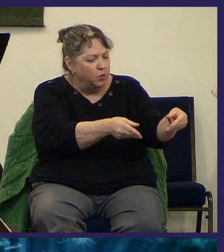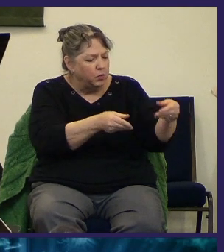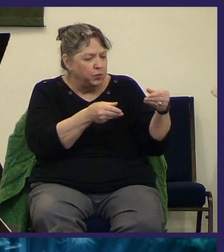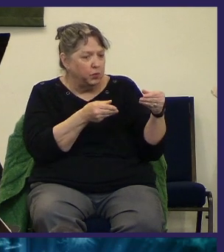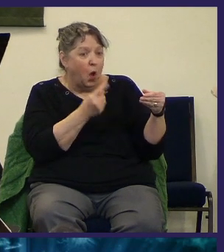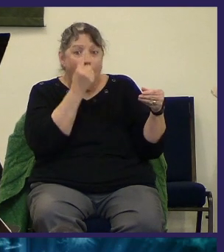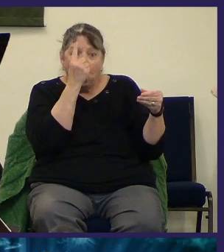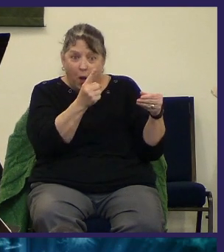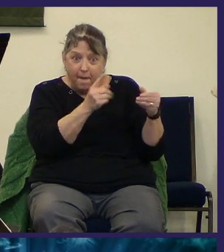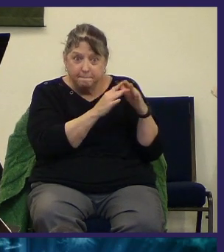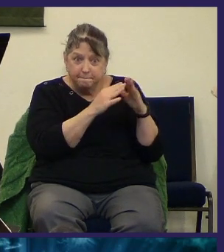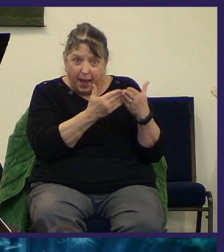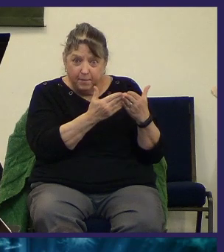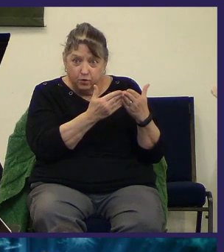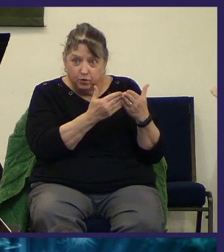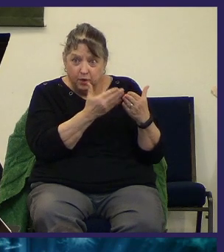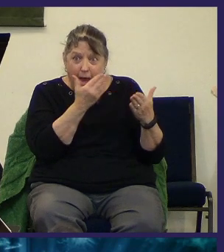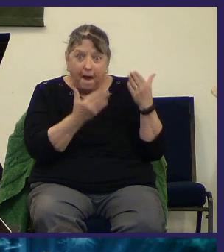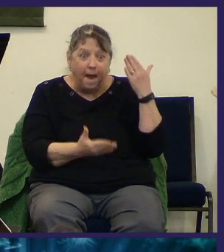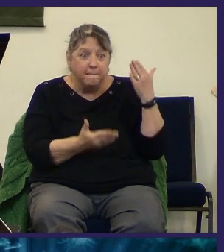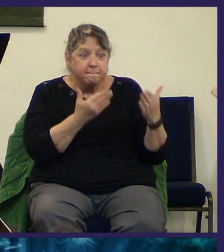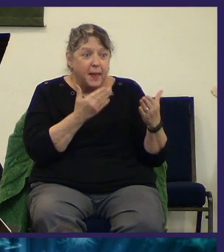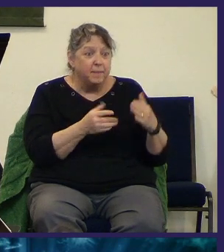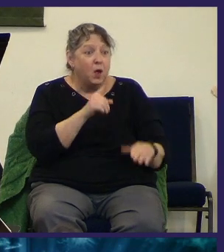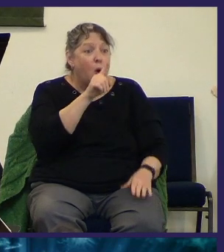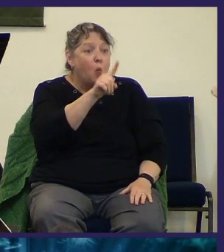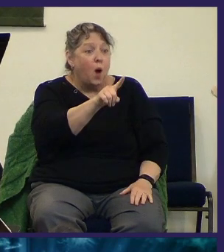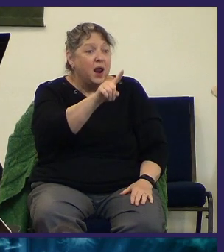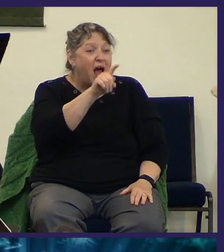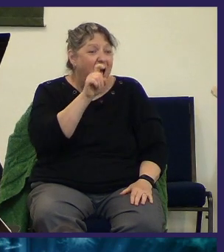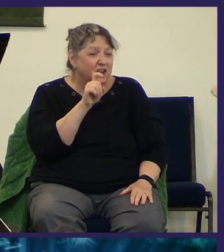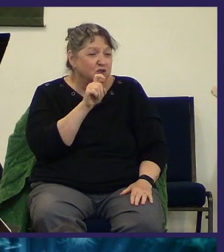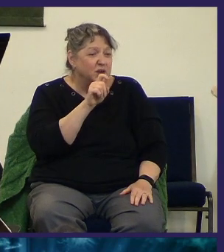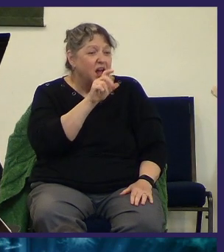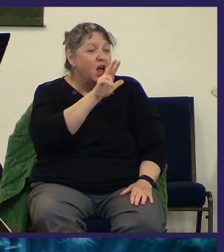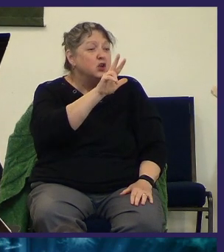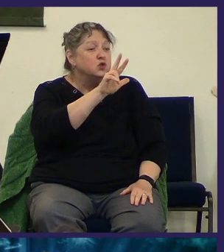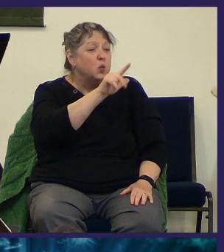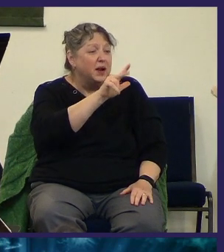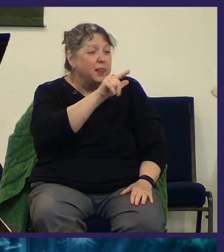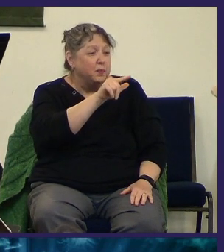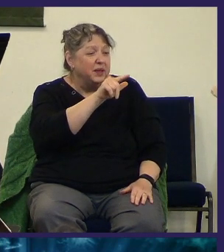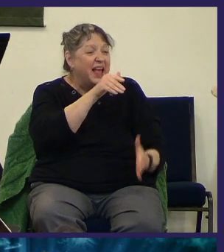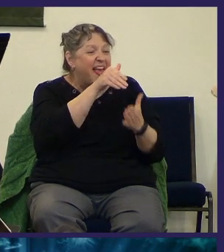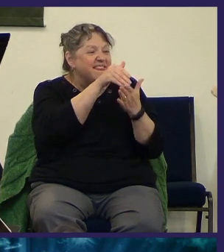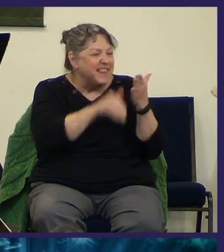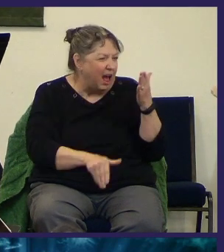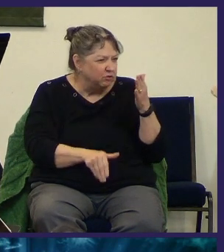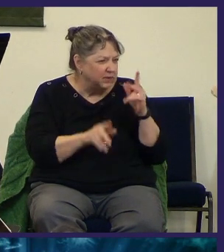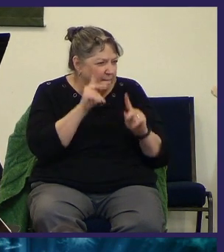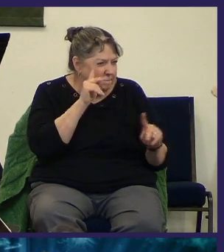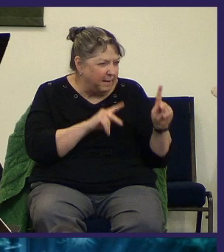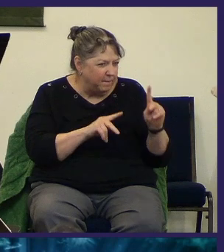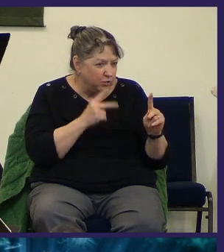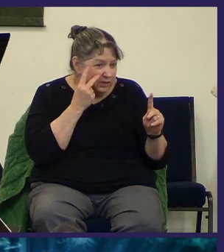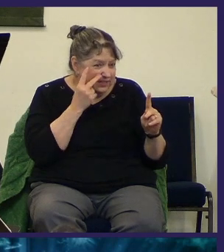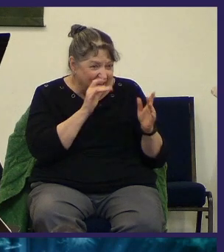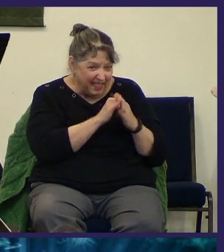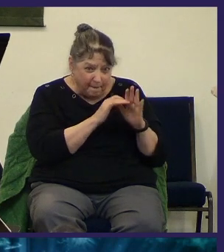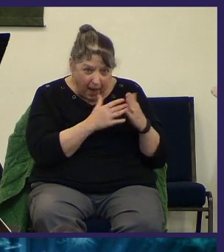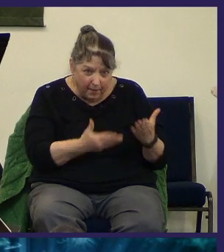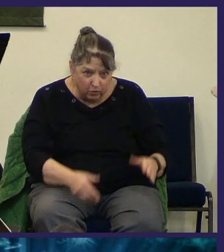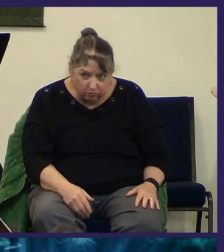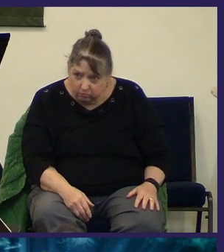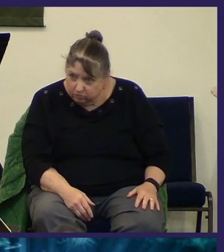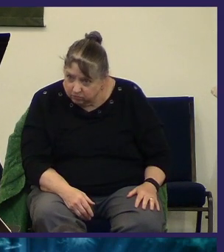could possibly lead 123 000 people to christ i don't know where he came up with that statistic but